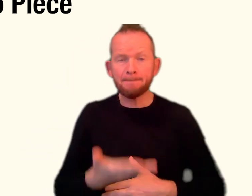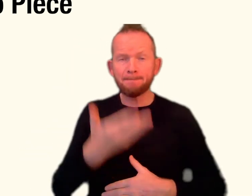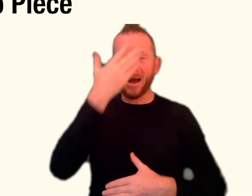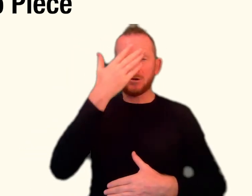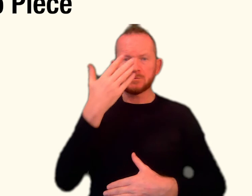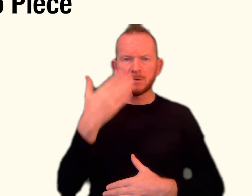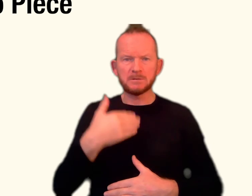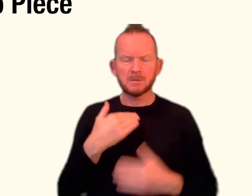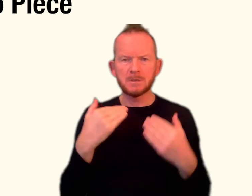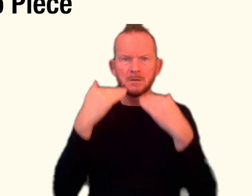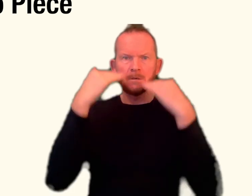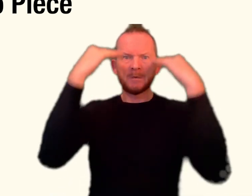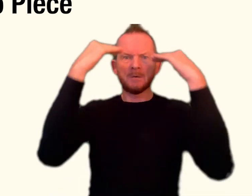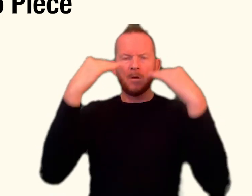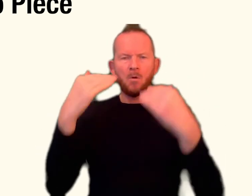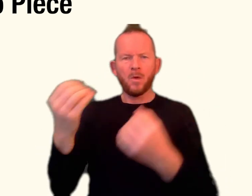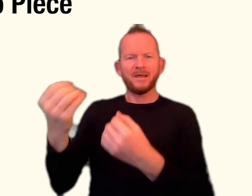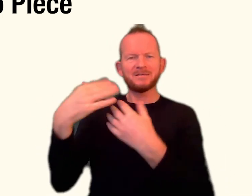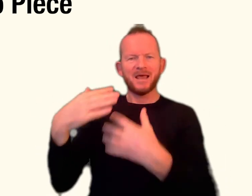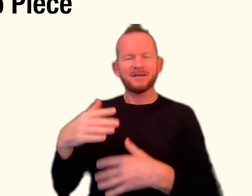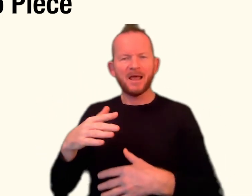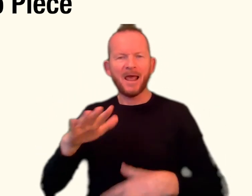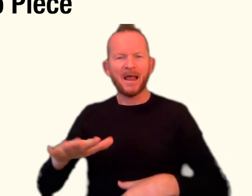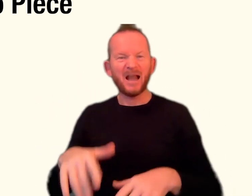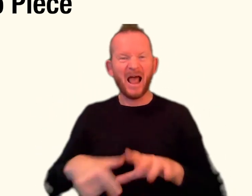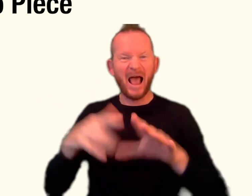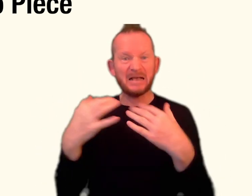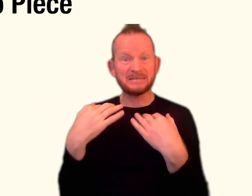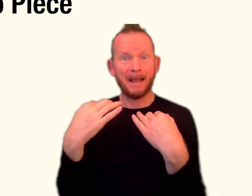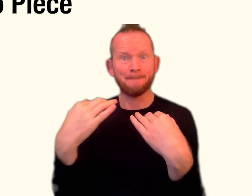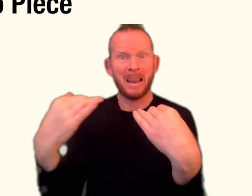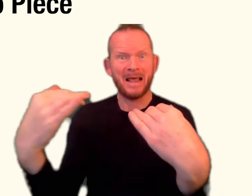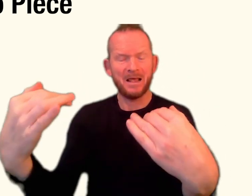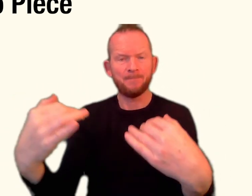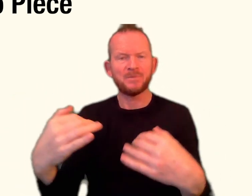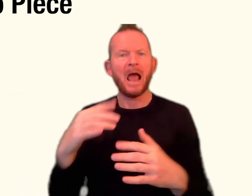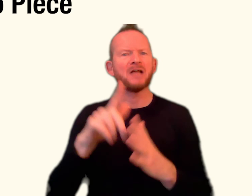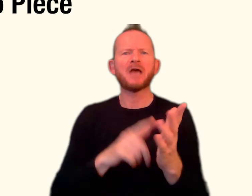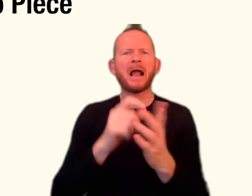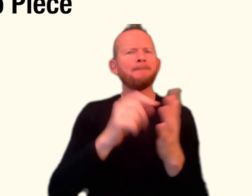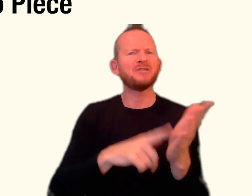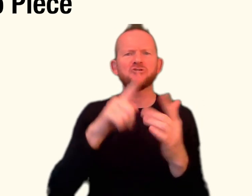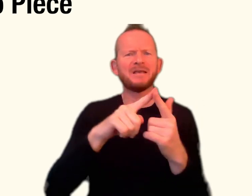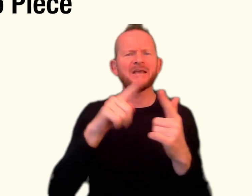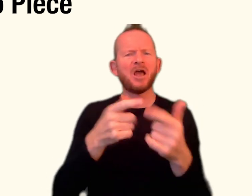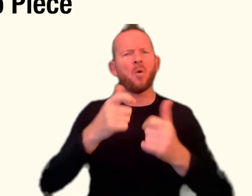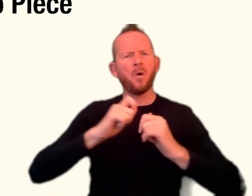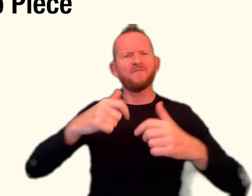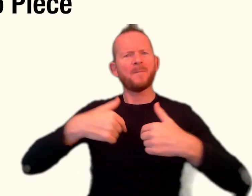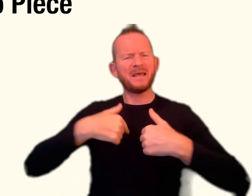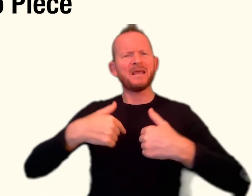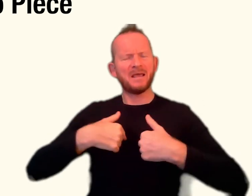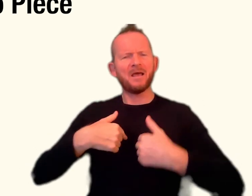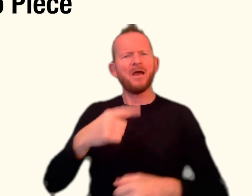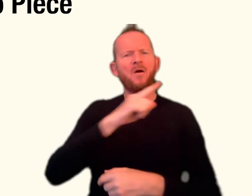when they said in a sort of all years assembly, and finally a Jack Petchey Award for me, when they said